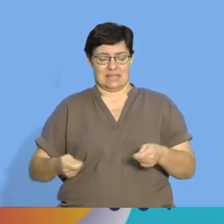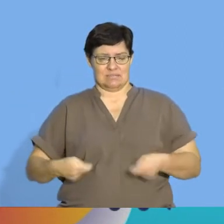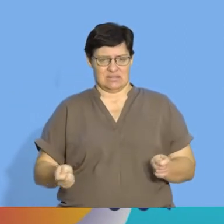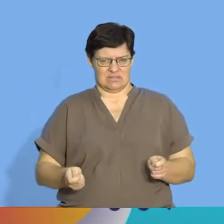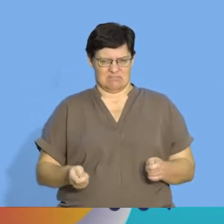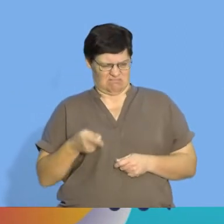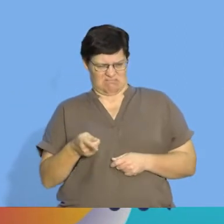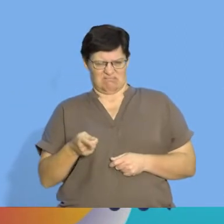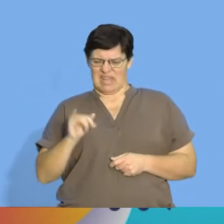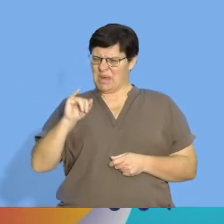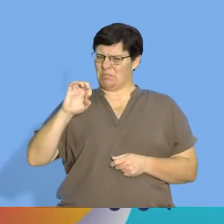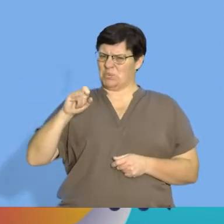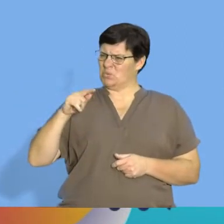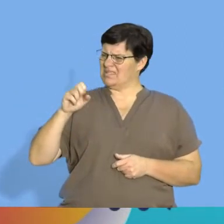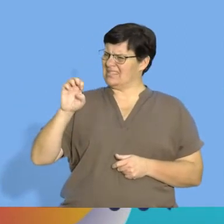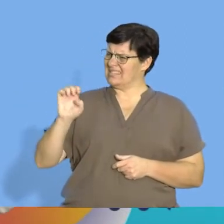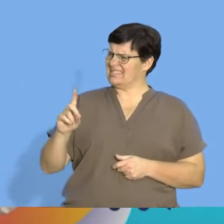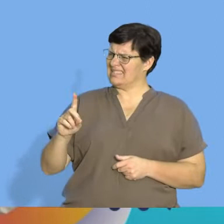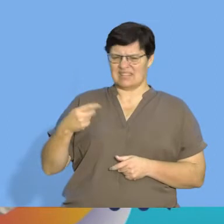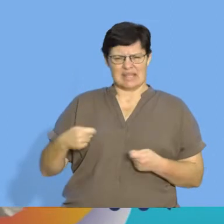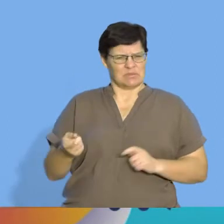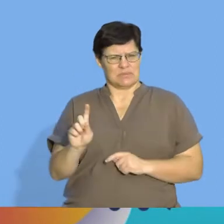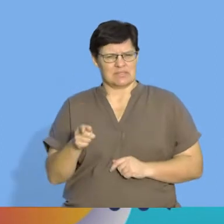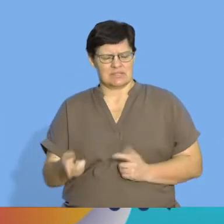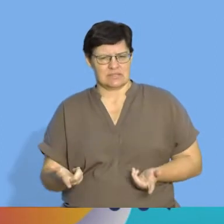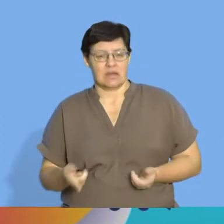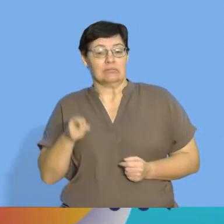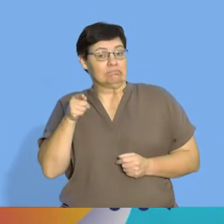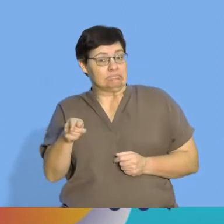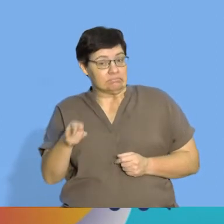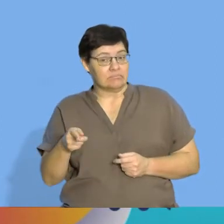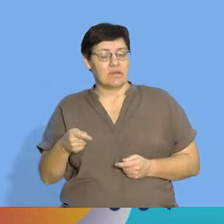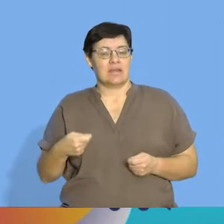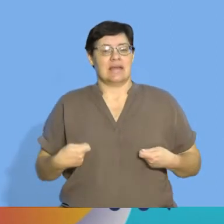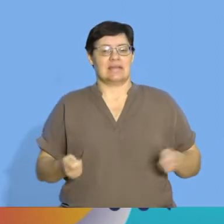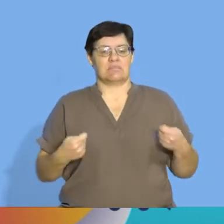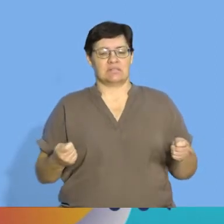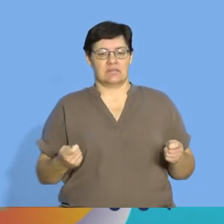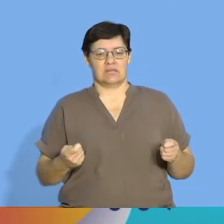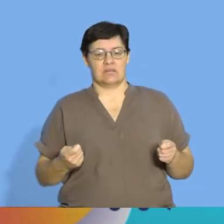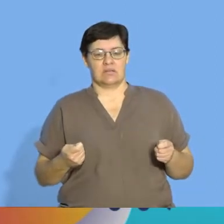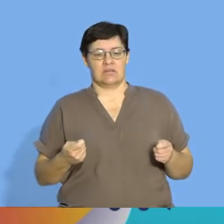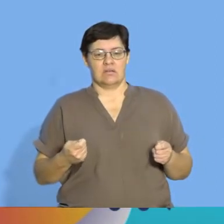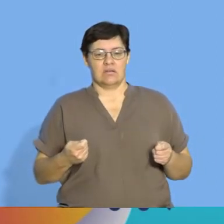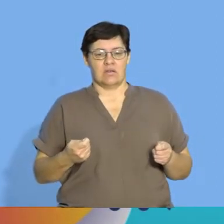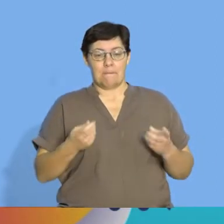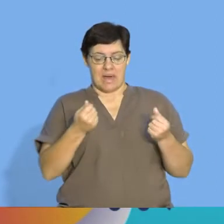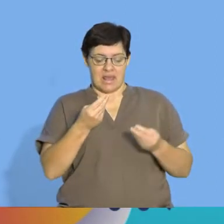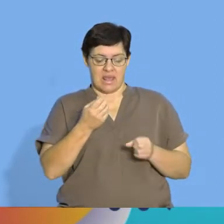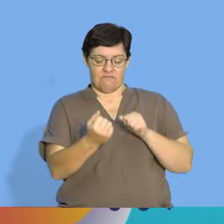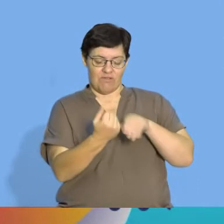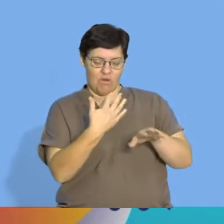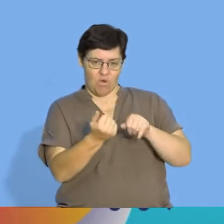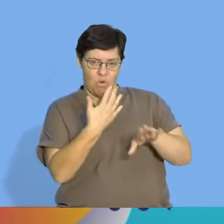explain. What do we mean by an imputed expense? It is an expense that does not affect the flow